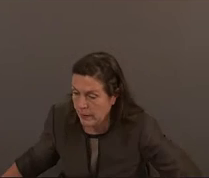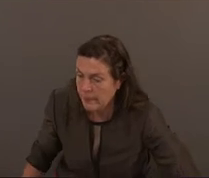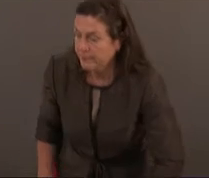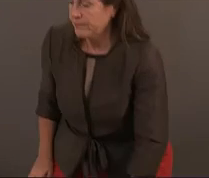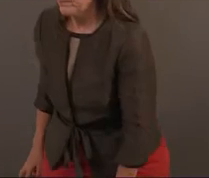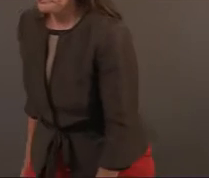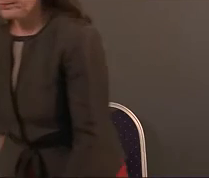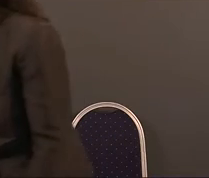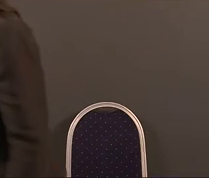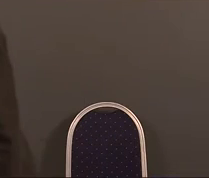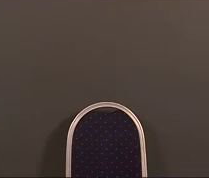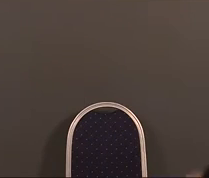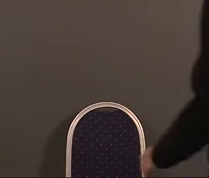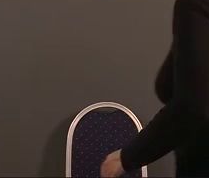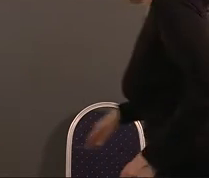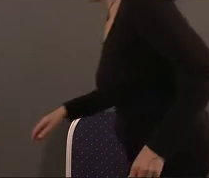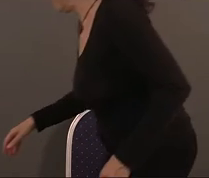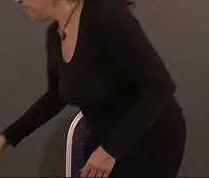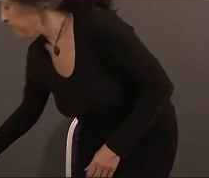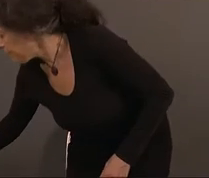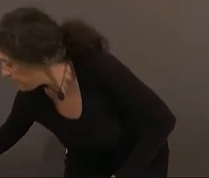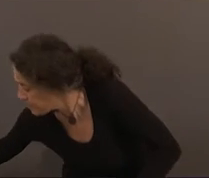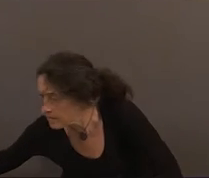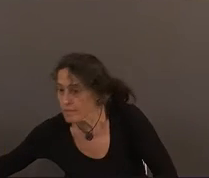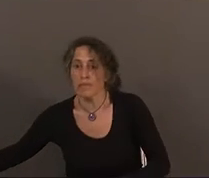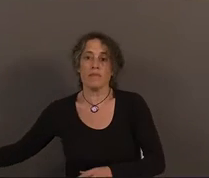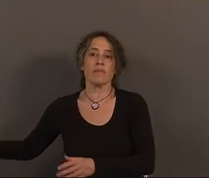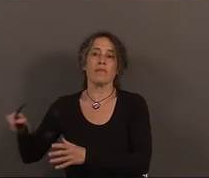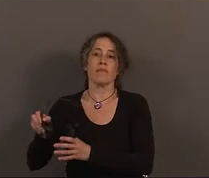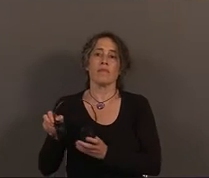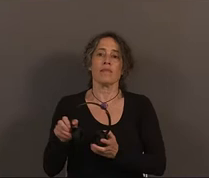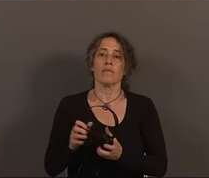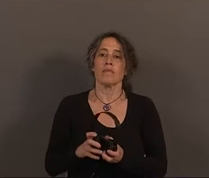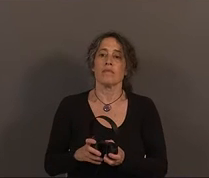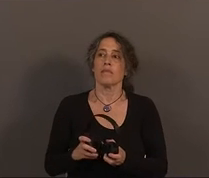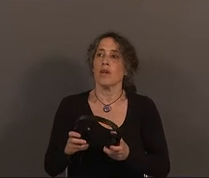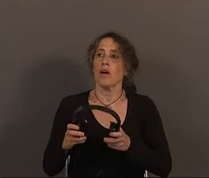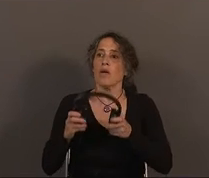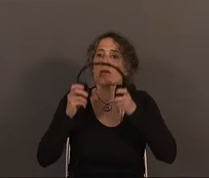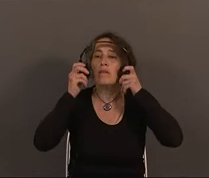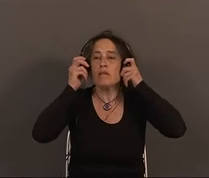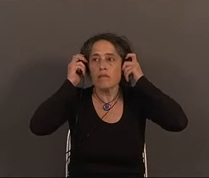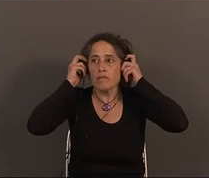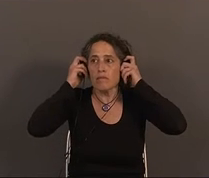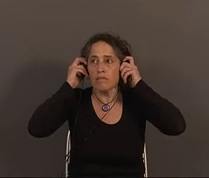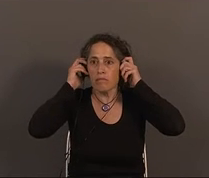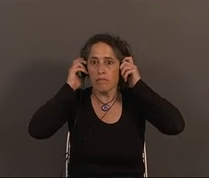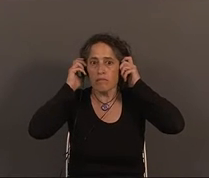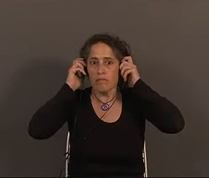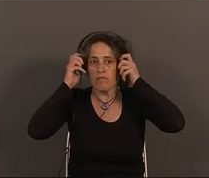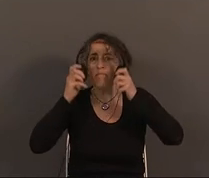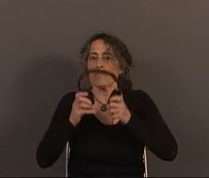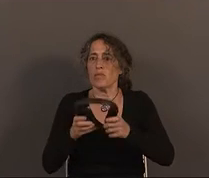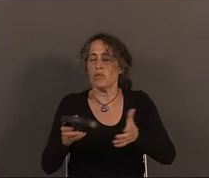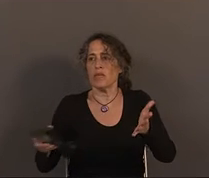We didn't know. We got the message from our operator, and it was like too good to be true. So we had to call them